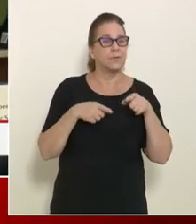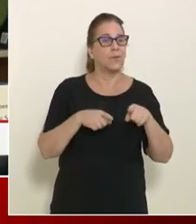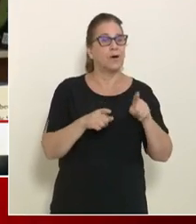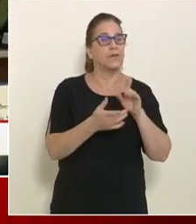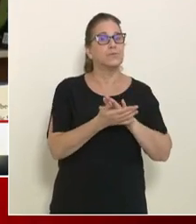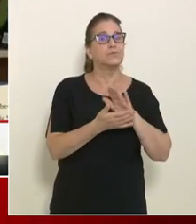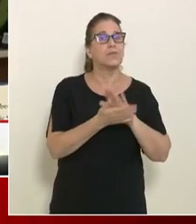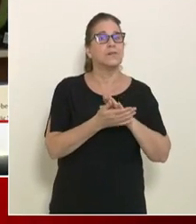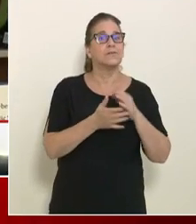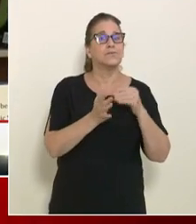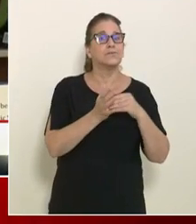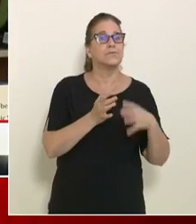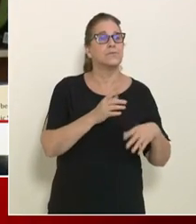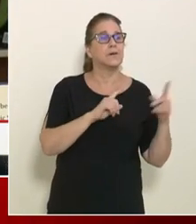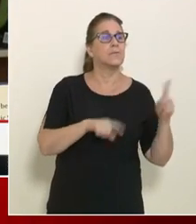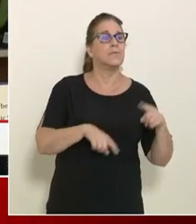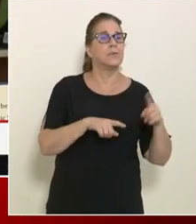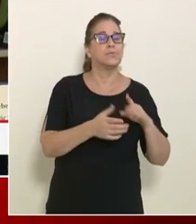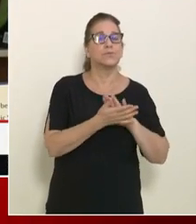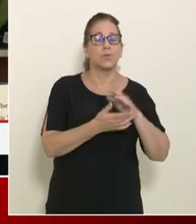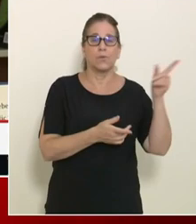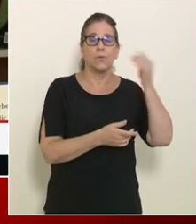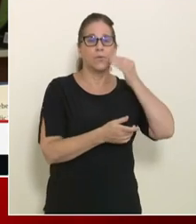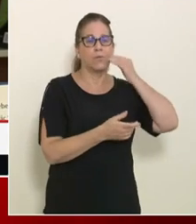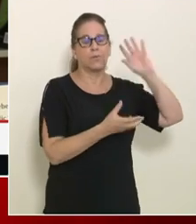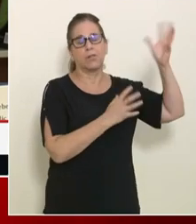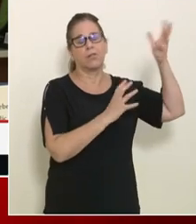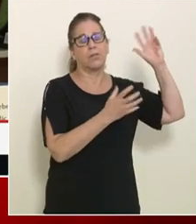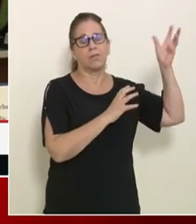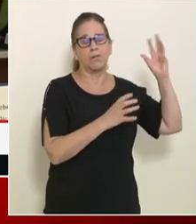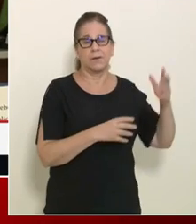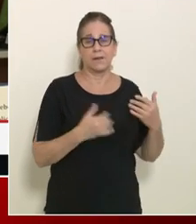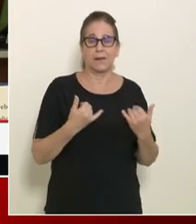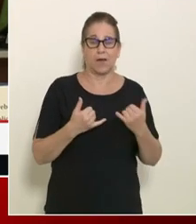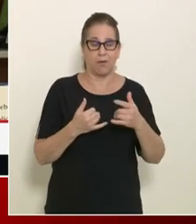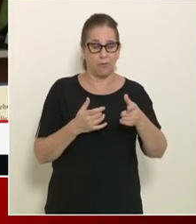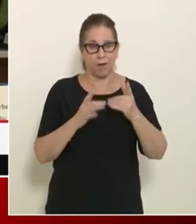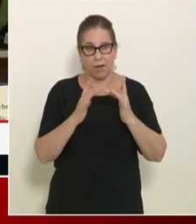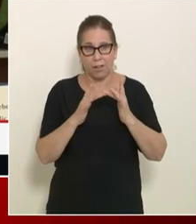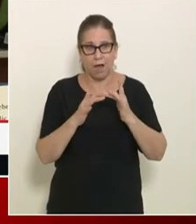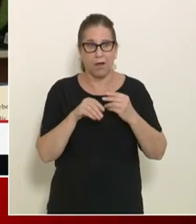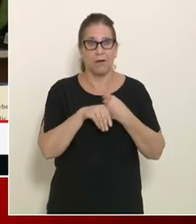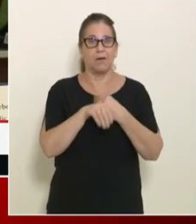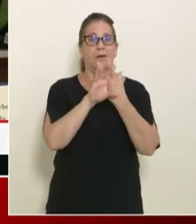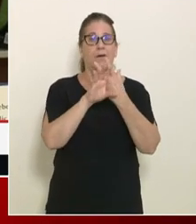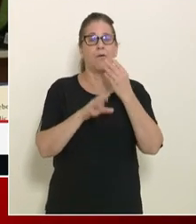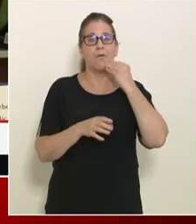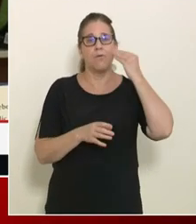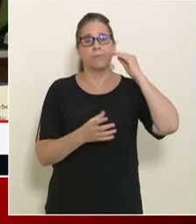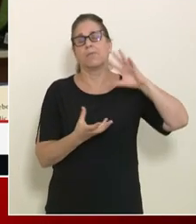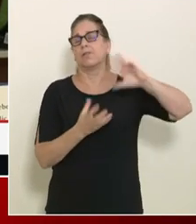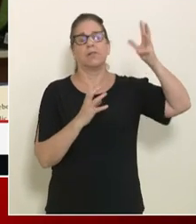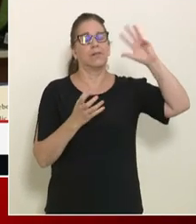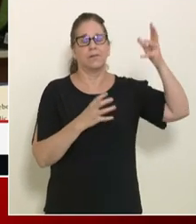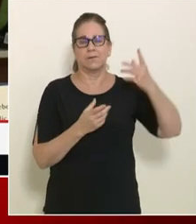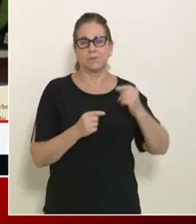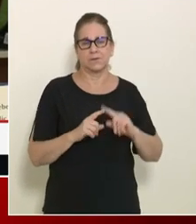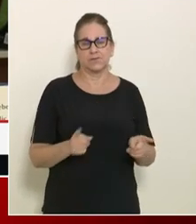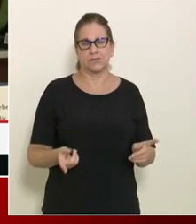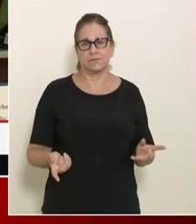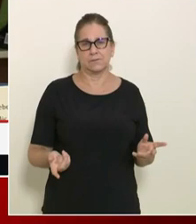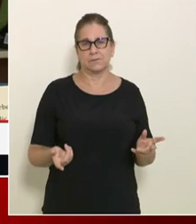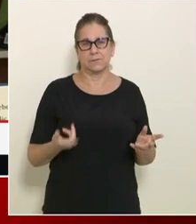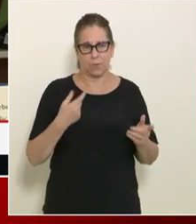continue to reach out to families. We have seen whether students are learning at home, learning in school, is regular